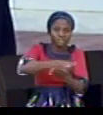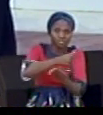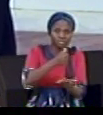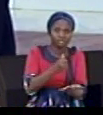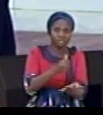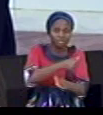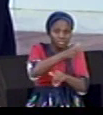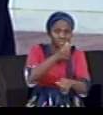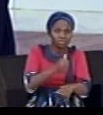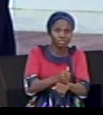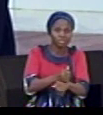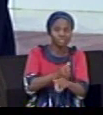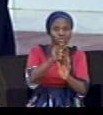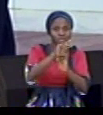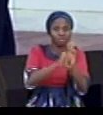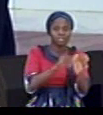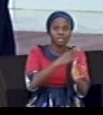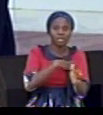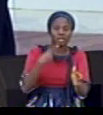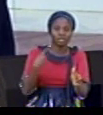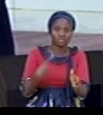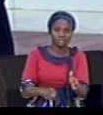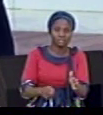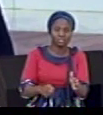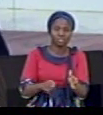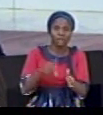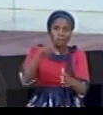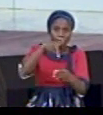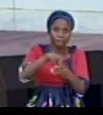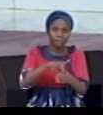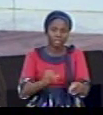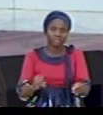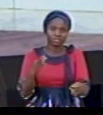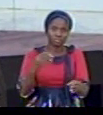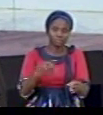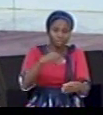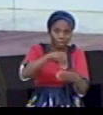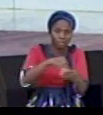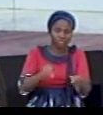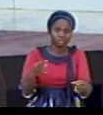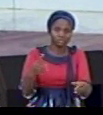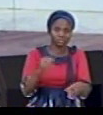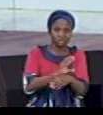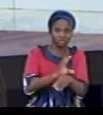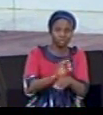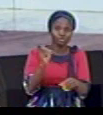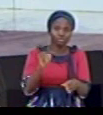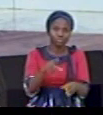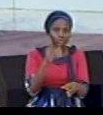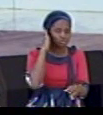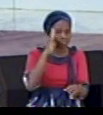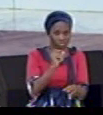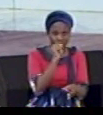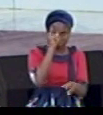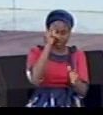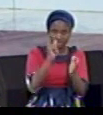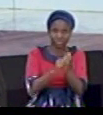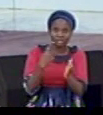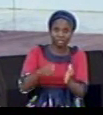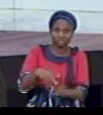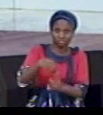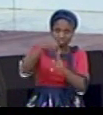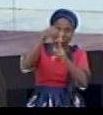the planting of the church. And so you understand the peculiarities you find in